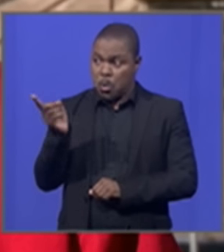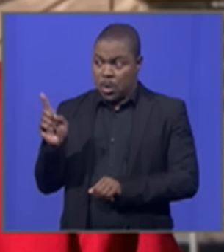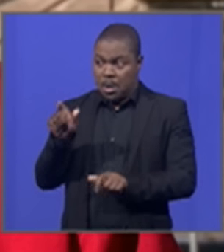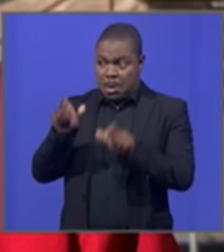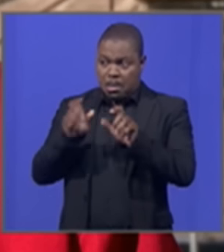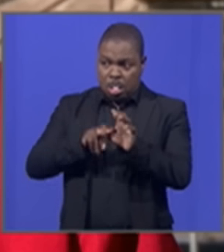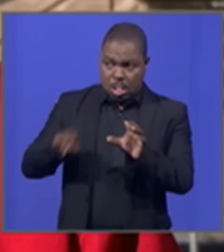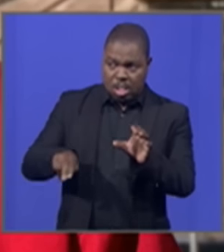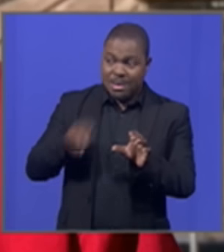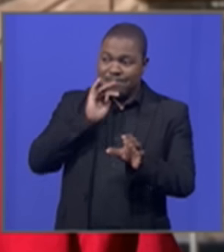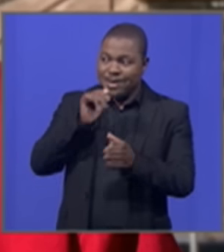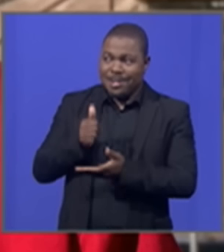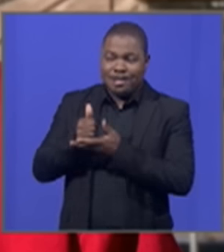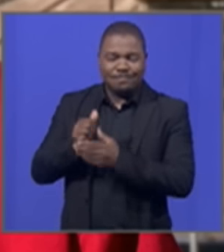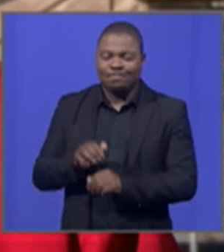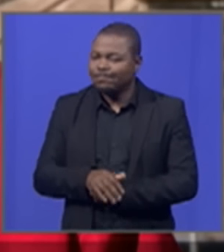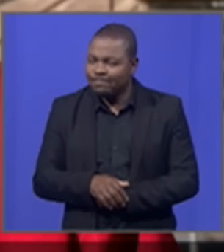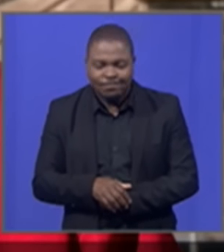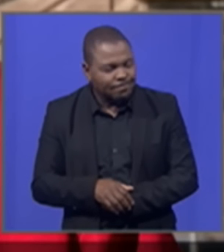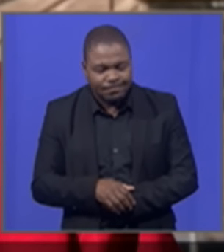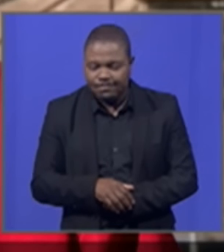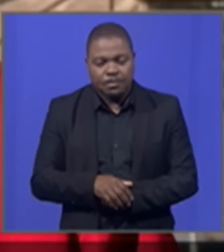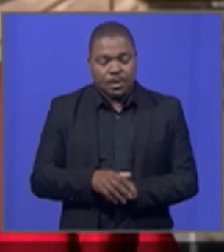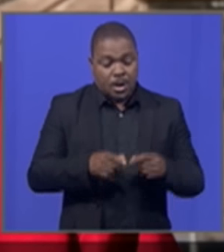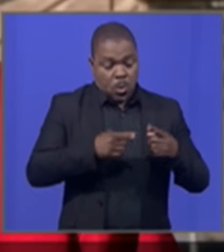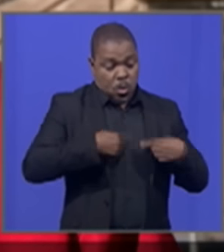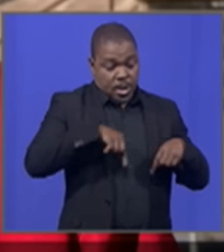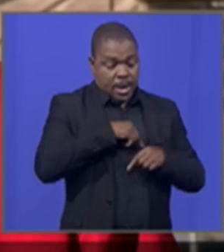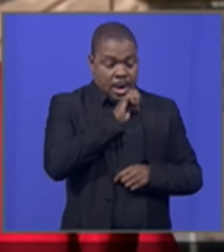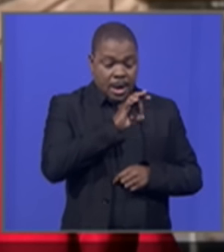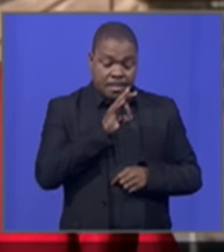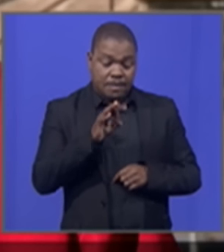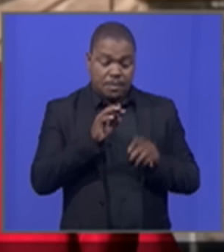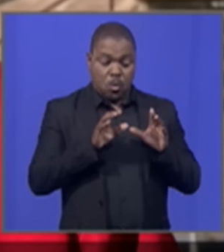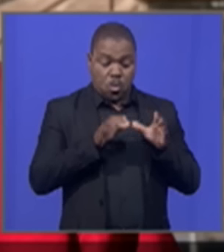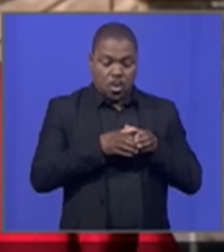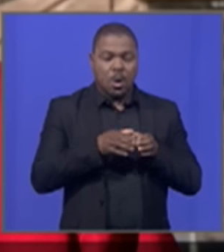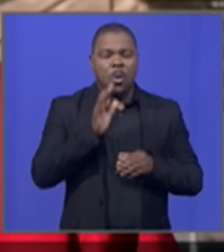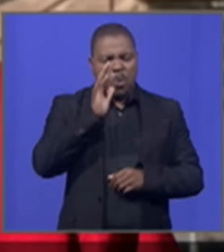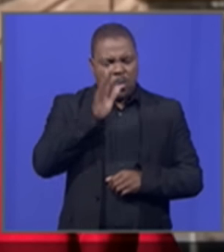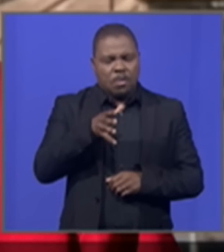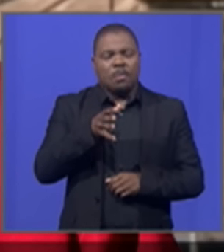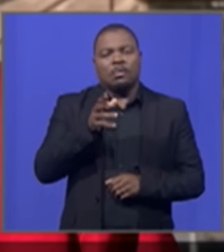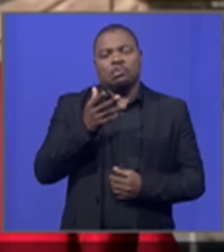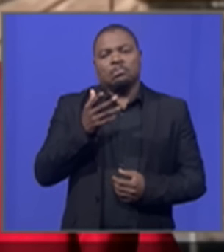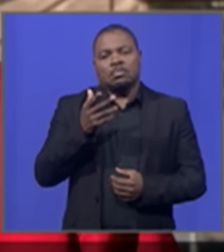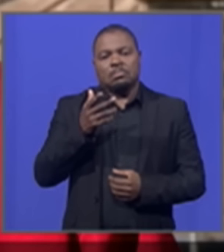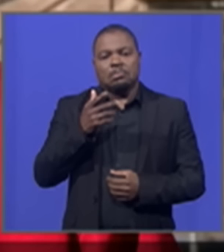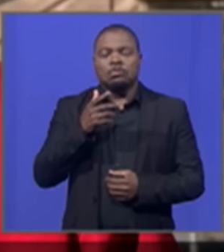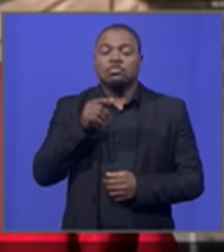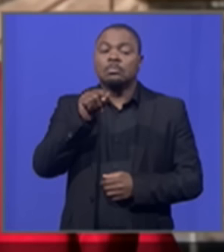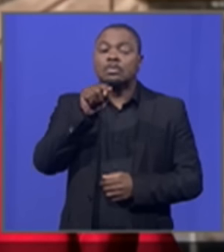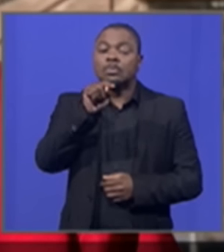ga go ba thusile ga ile ka sepe jaanong rona re le mokgatlo wa EFF ra go boela ko re